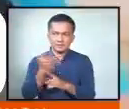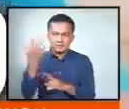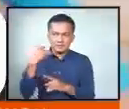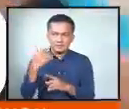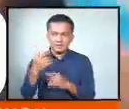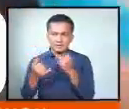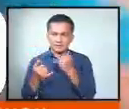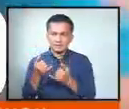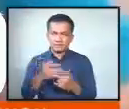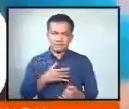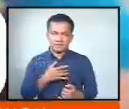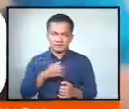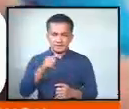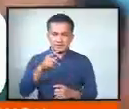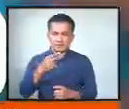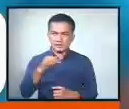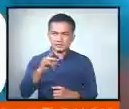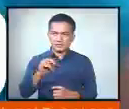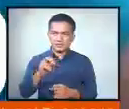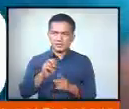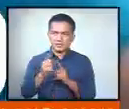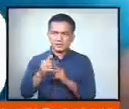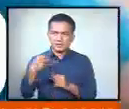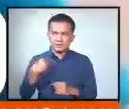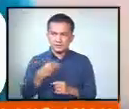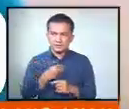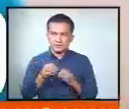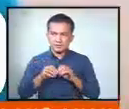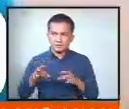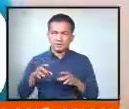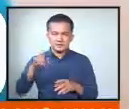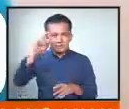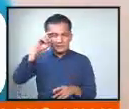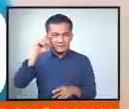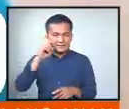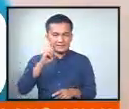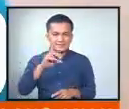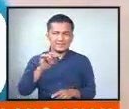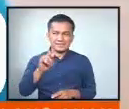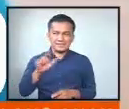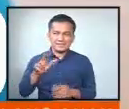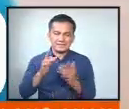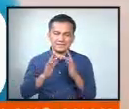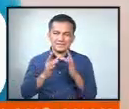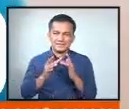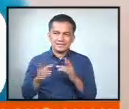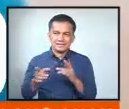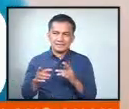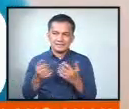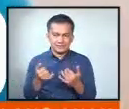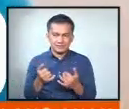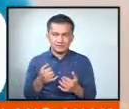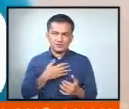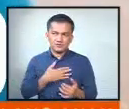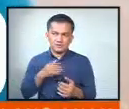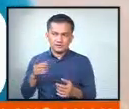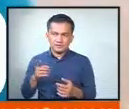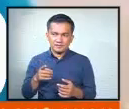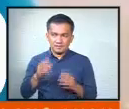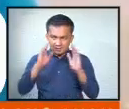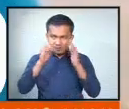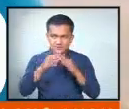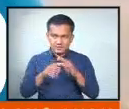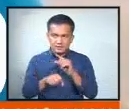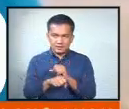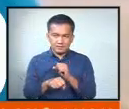Mulan who lean with paramdham on Apple hiking Society member mattock schemata Han Yong sex scandals social media sir examined mr. Arun and